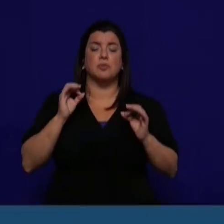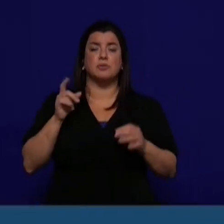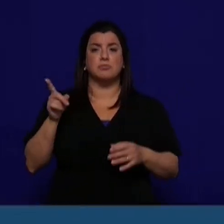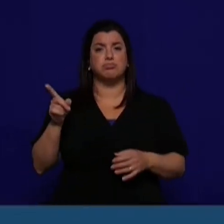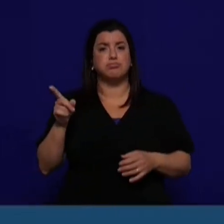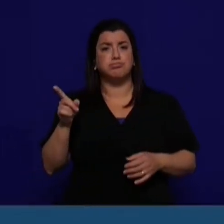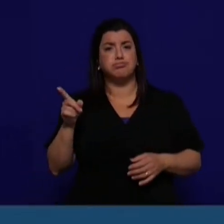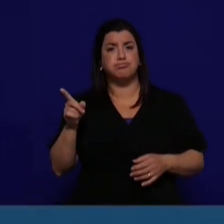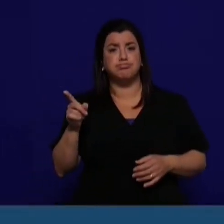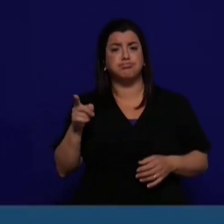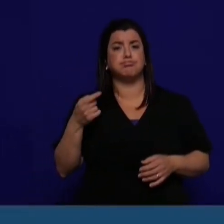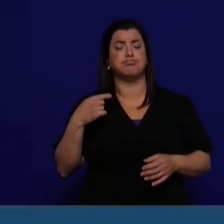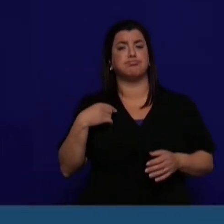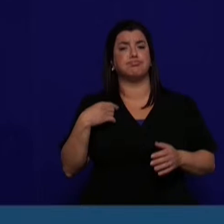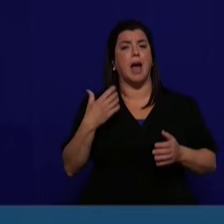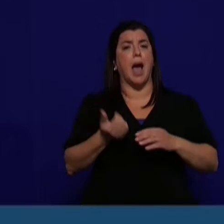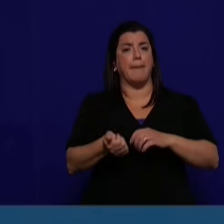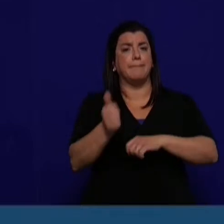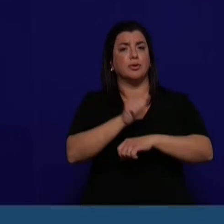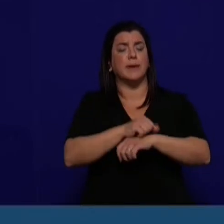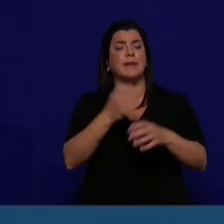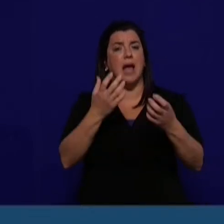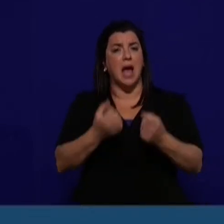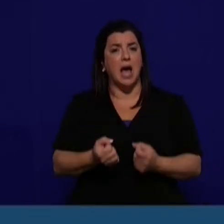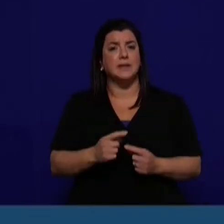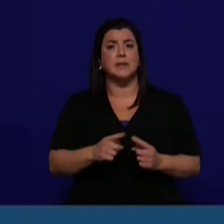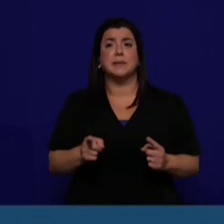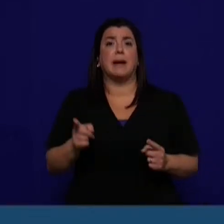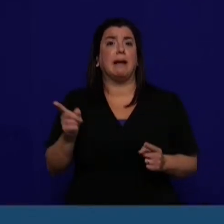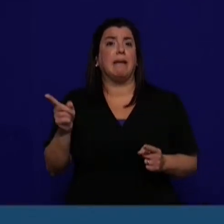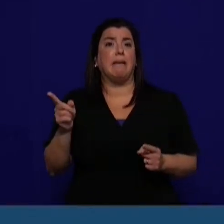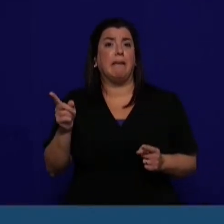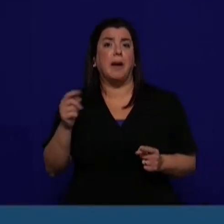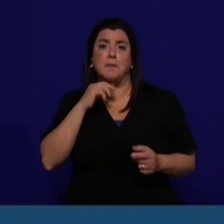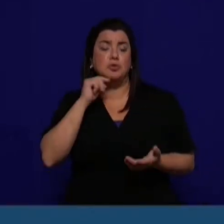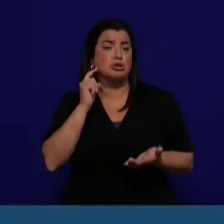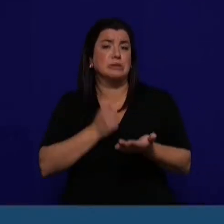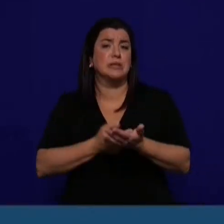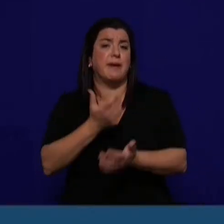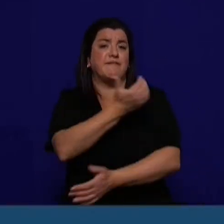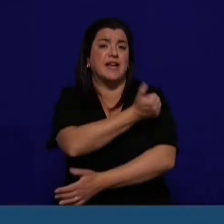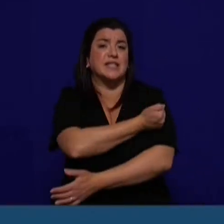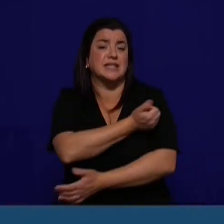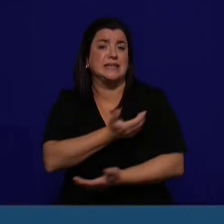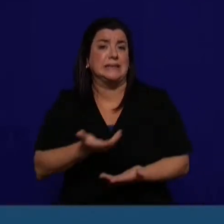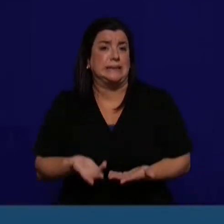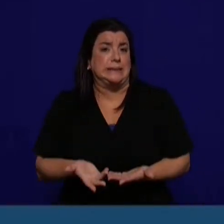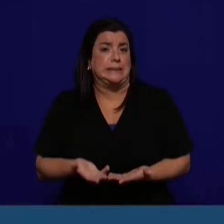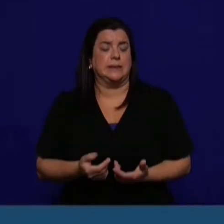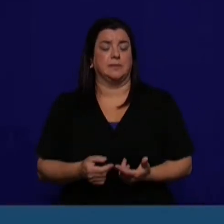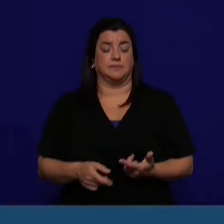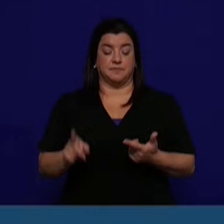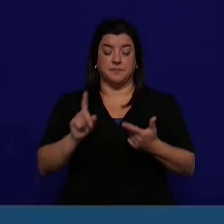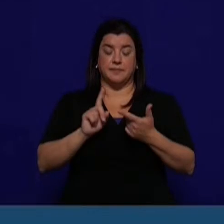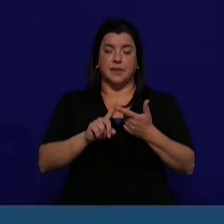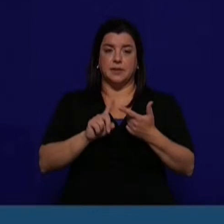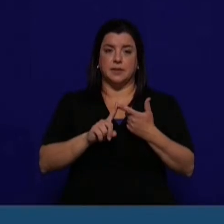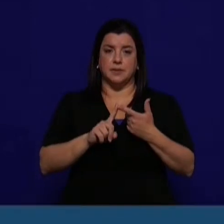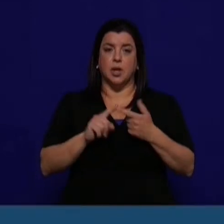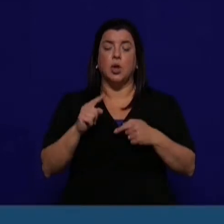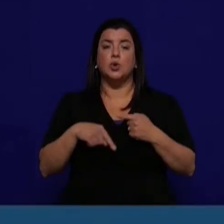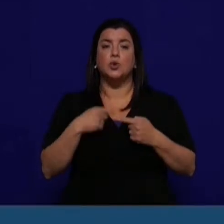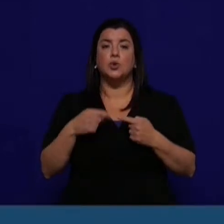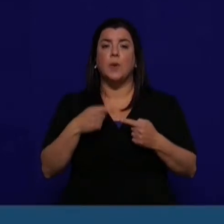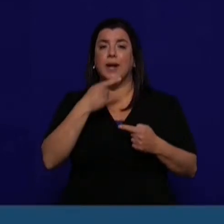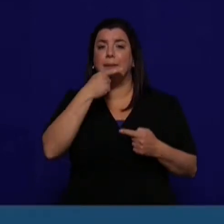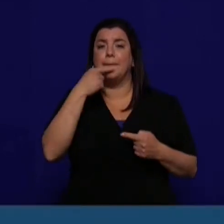kien skedat li jieħduh. It-tielet domanda rigward il-każijiet ta' trombosi tal-blood clot.